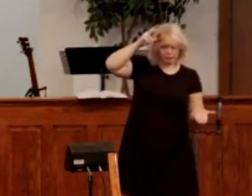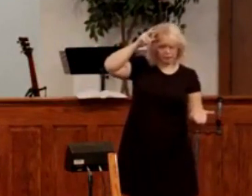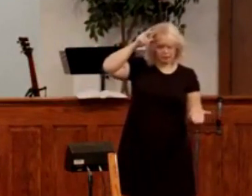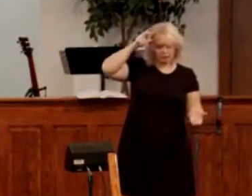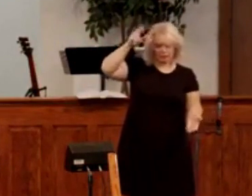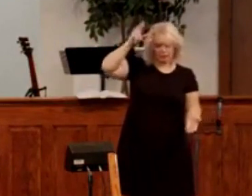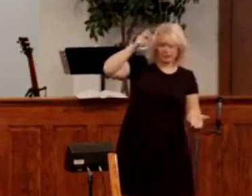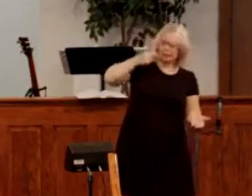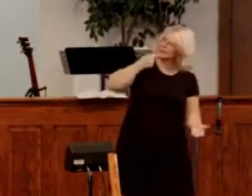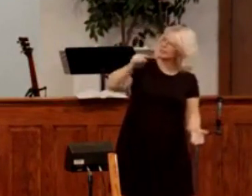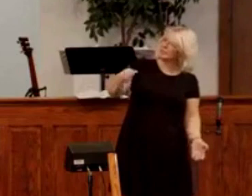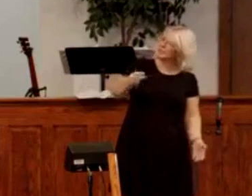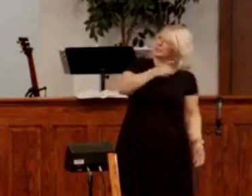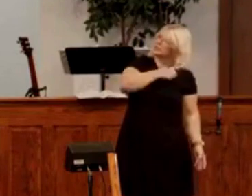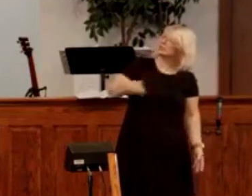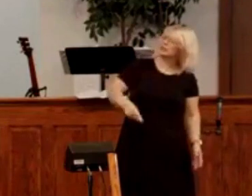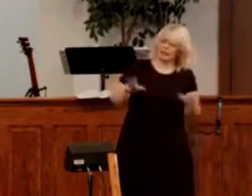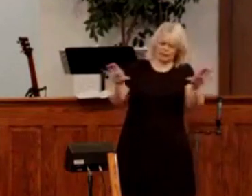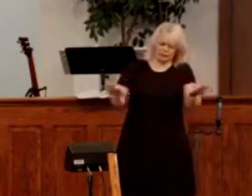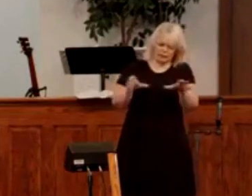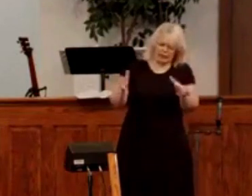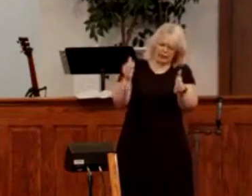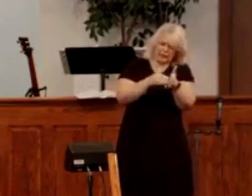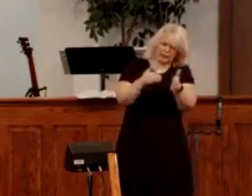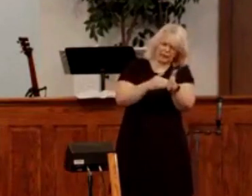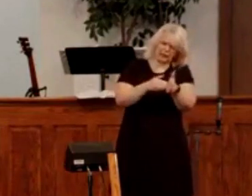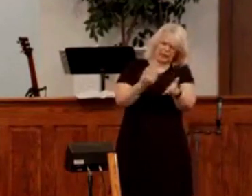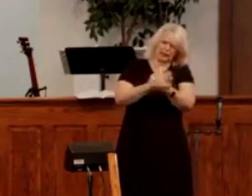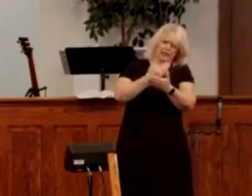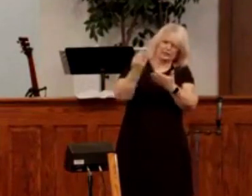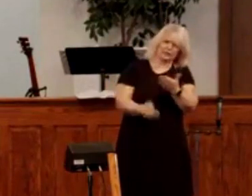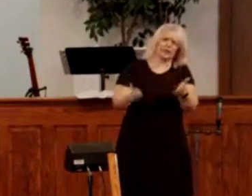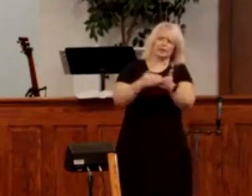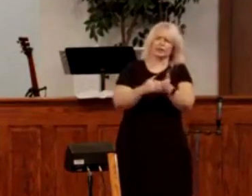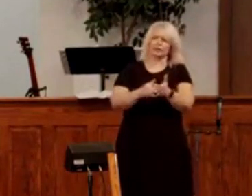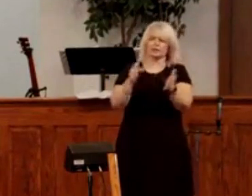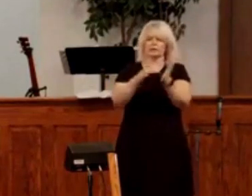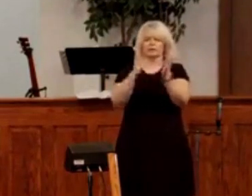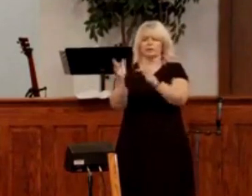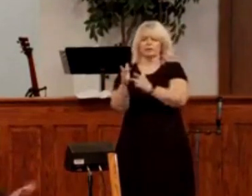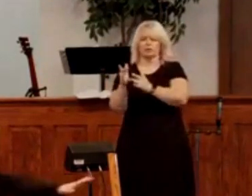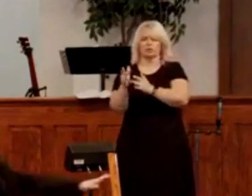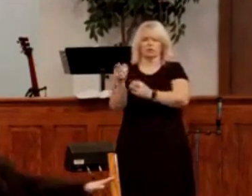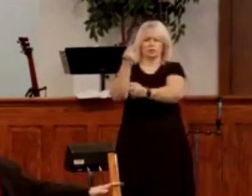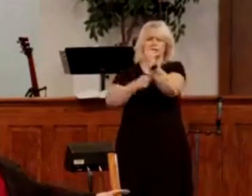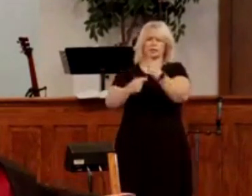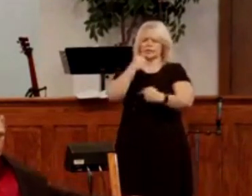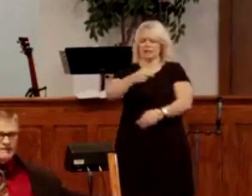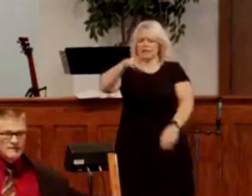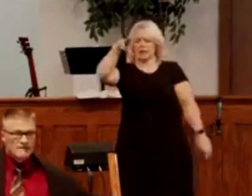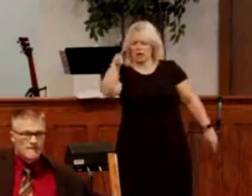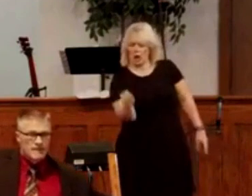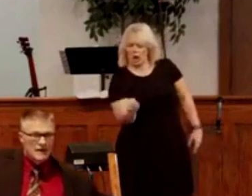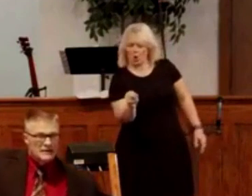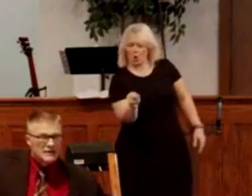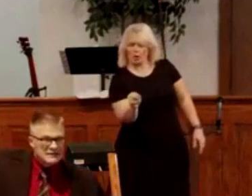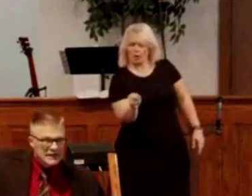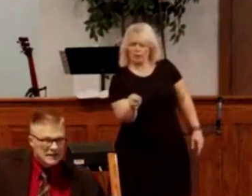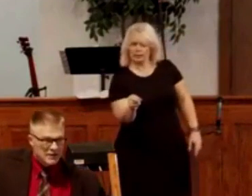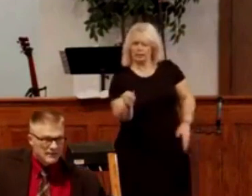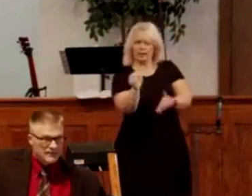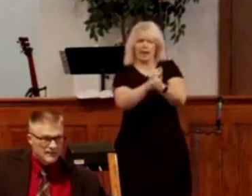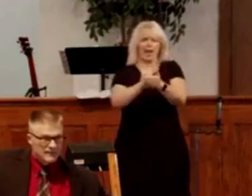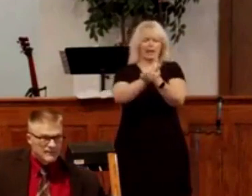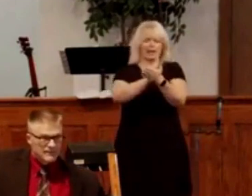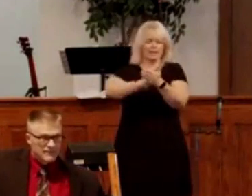God saying, look what David did. Look what he did again. He's failed you again. And Jesus steps in every time and says, no. I cleaned